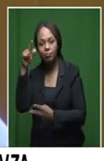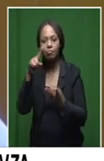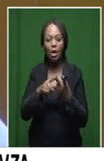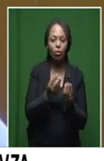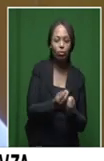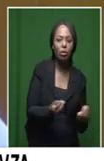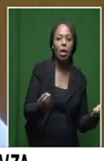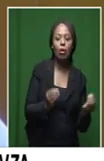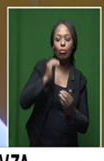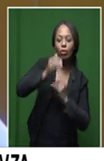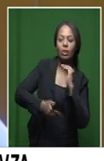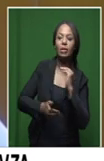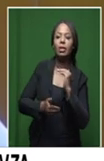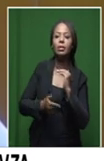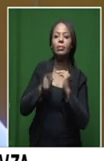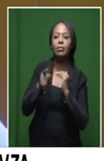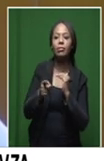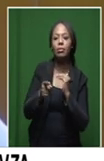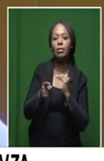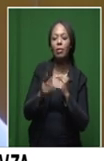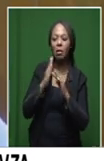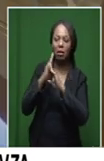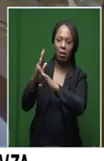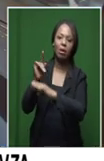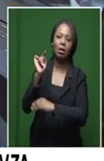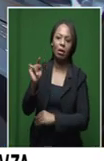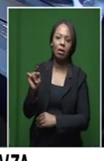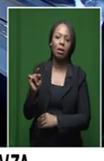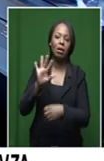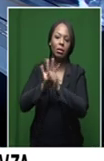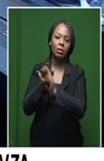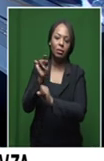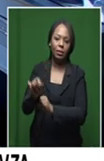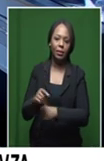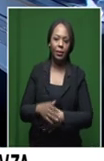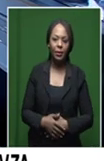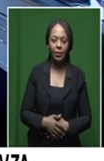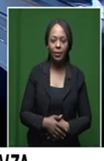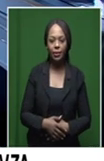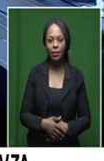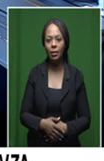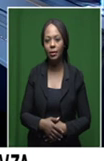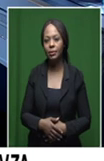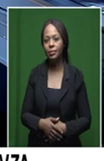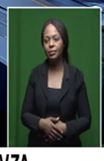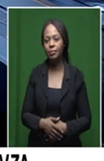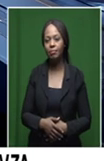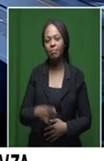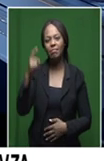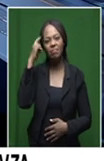protected from COVID infection. Okay. I think the young people in those inserts